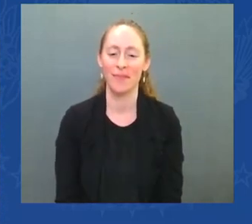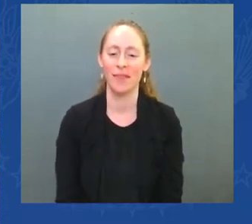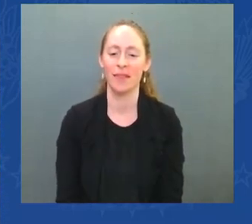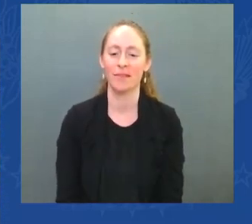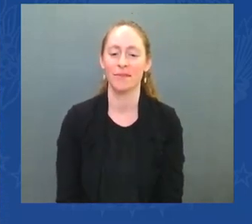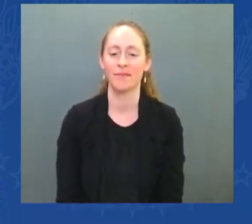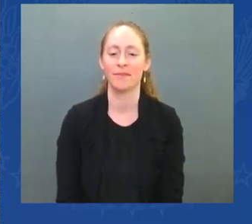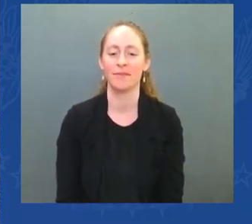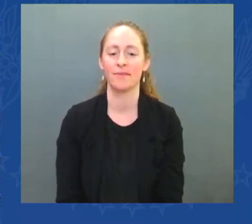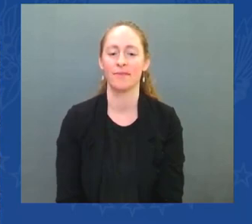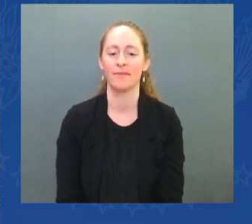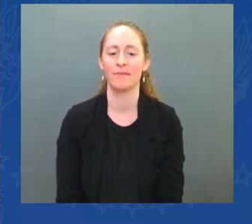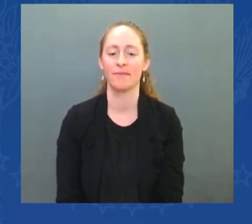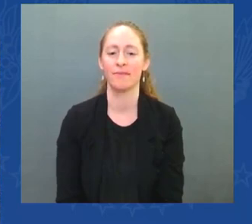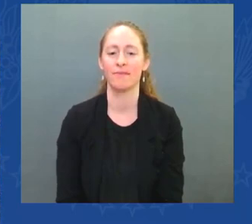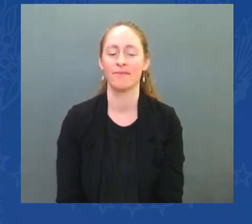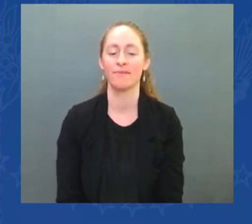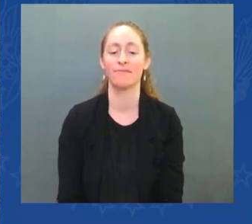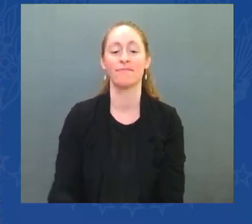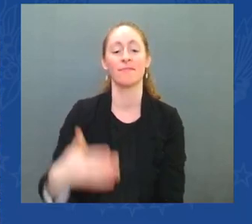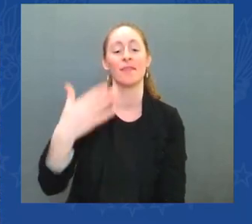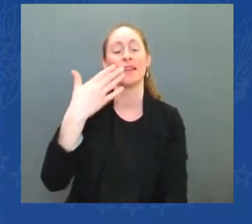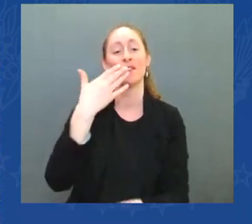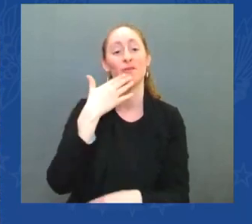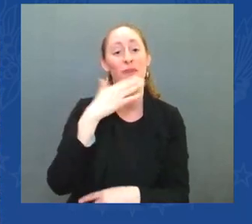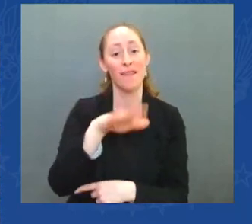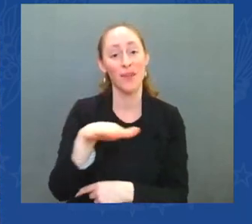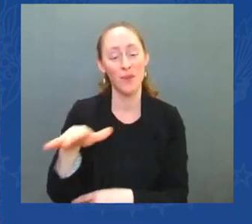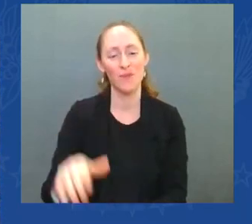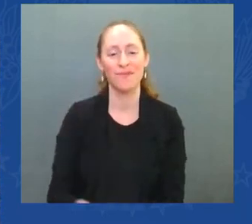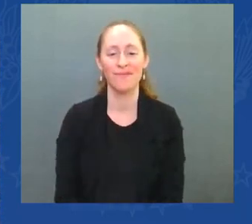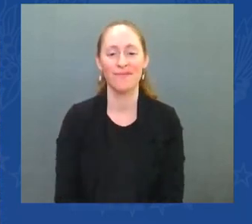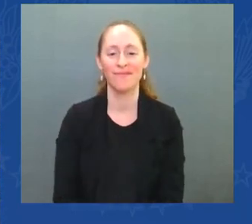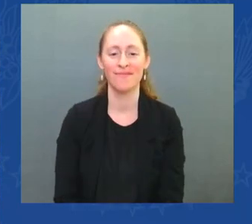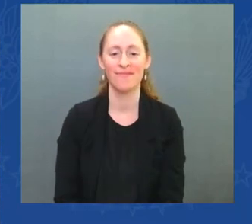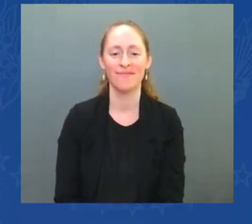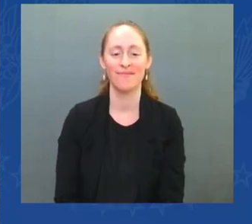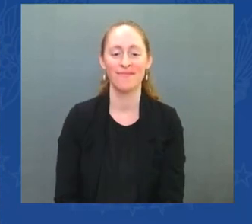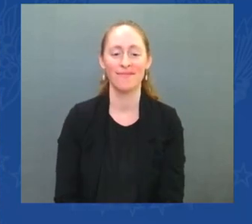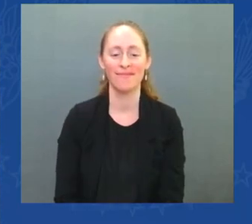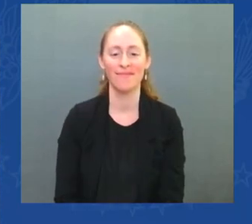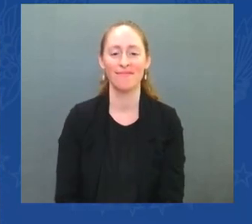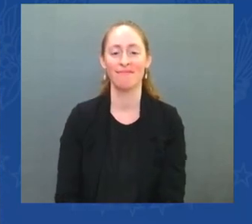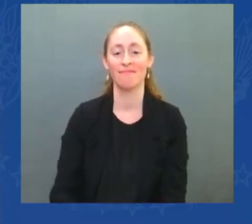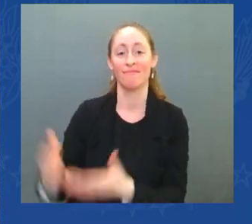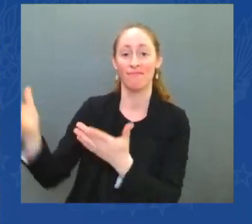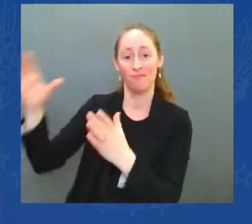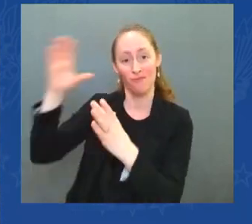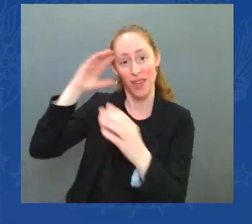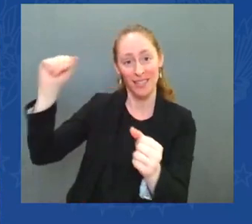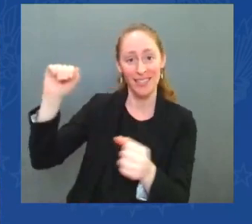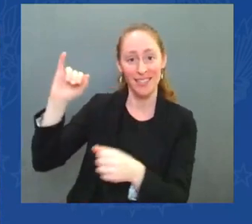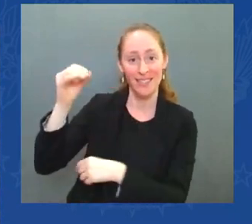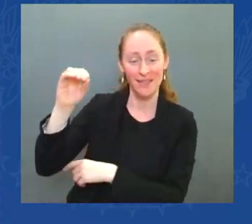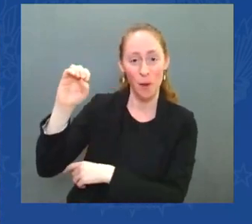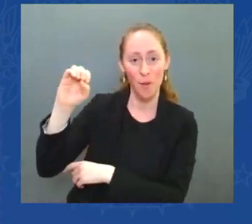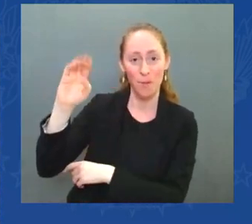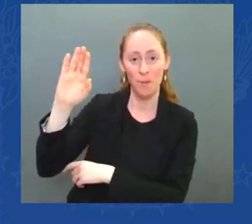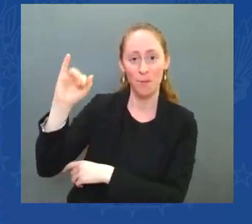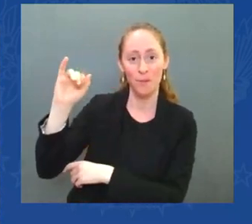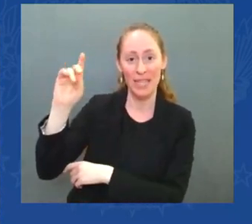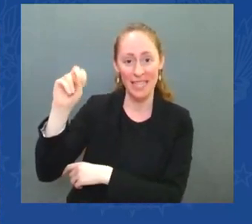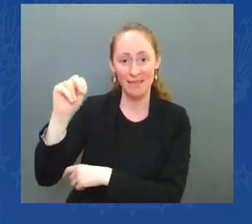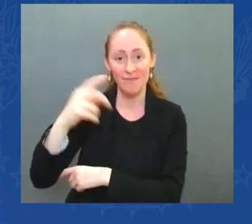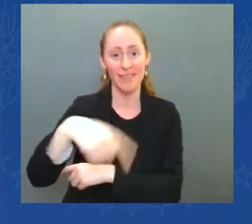President Joe Biden, members of Congress, members of our administration, friends, and